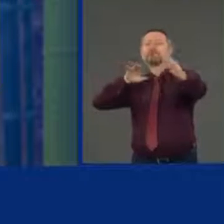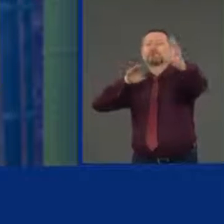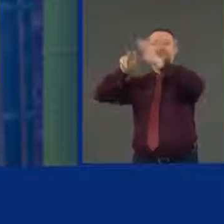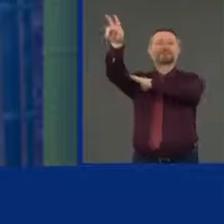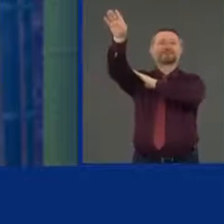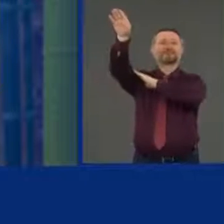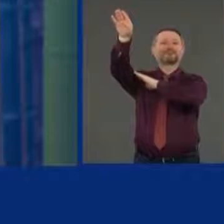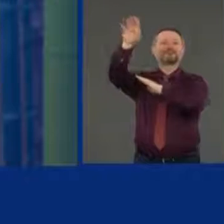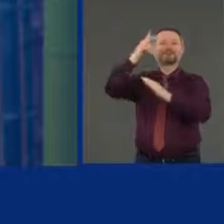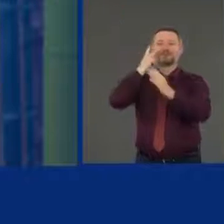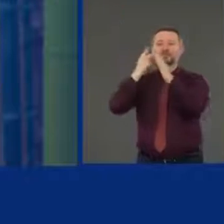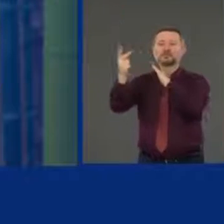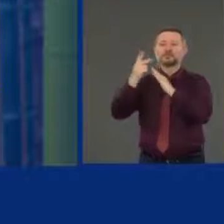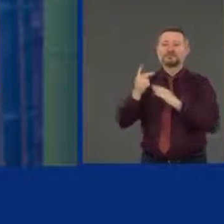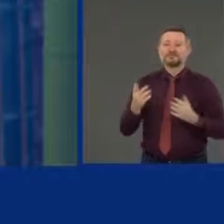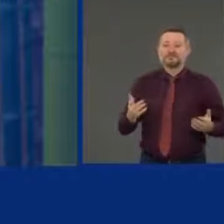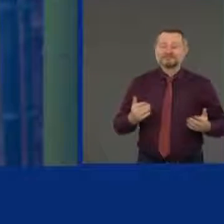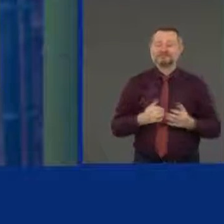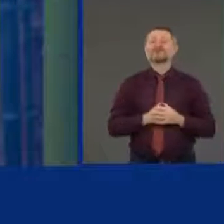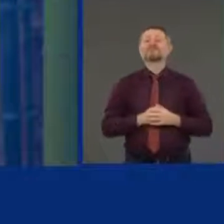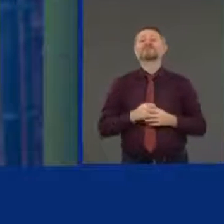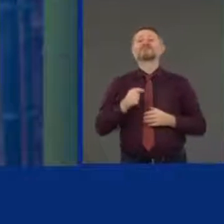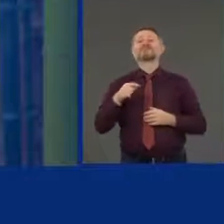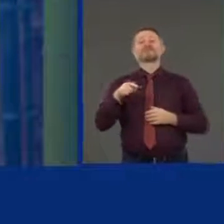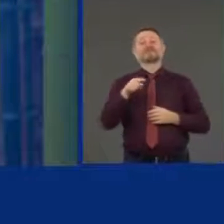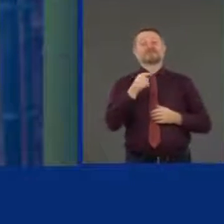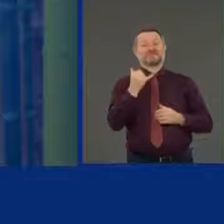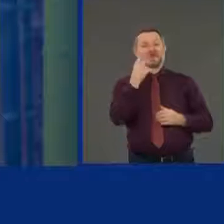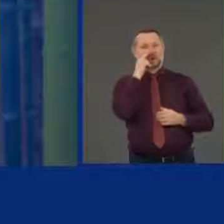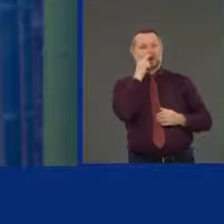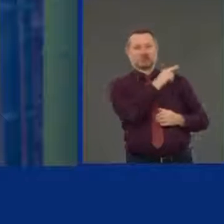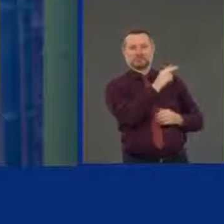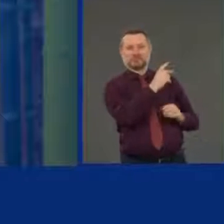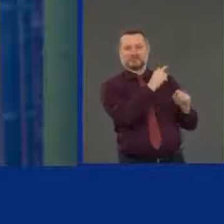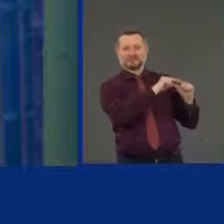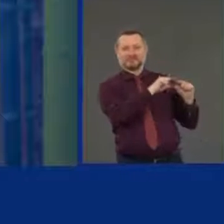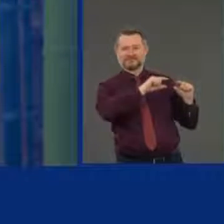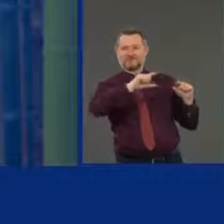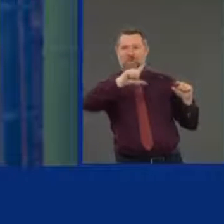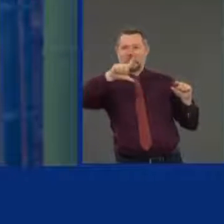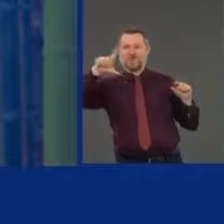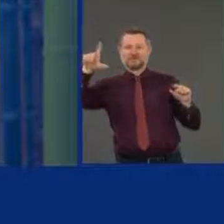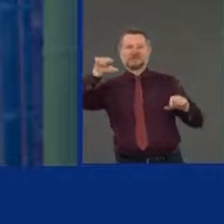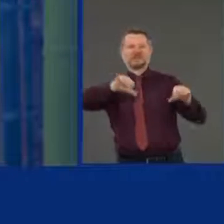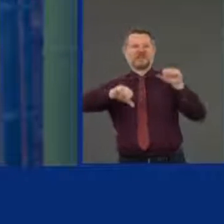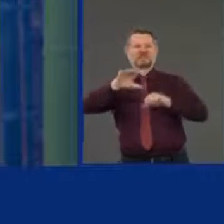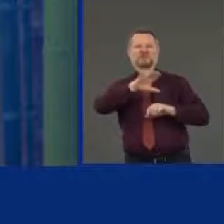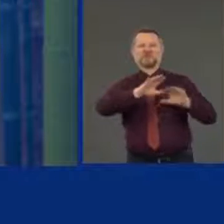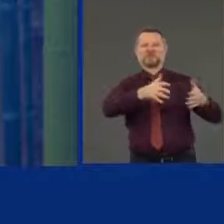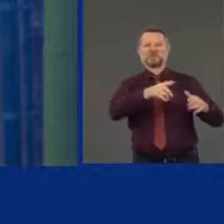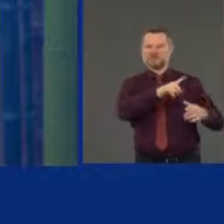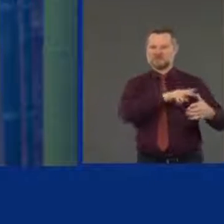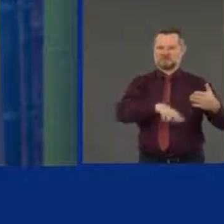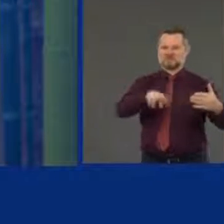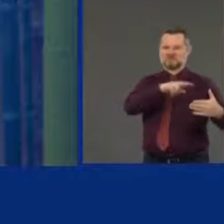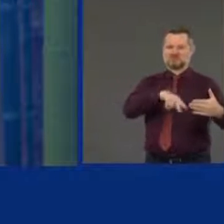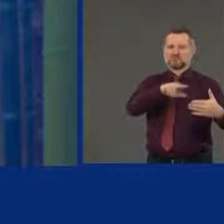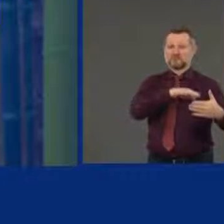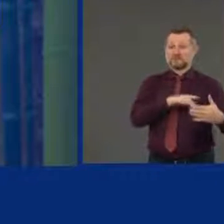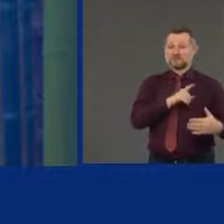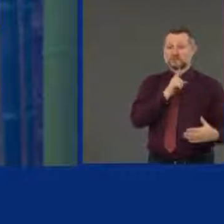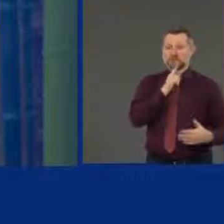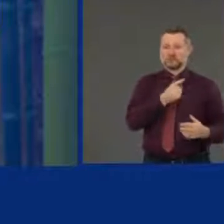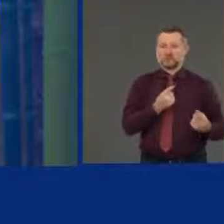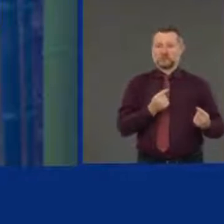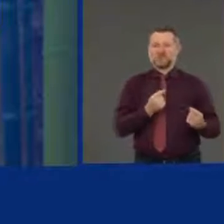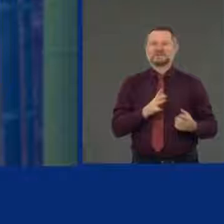The projections by these scientific groups, they change the